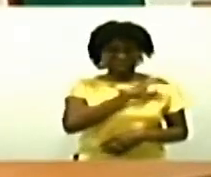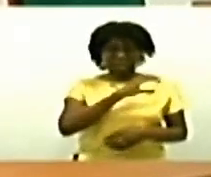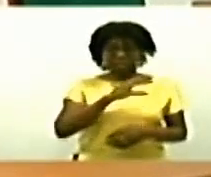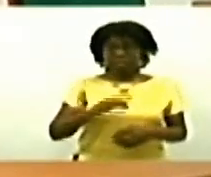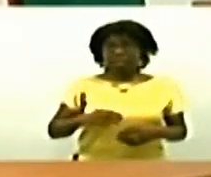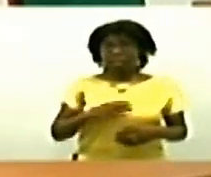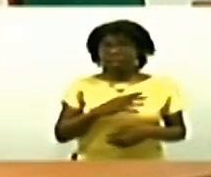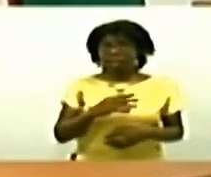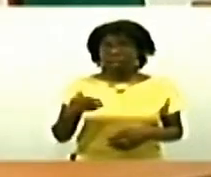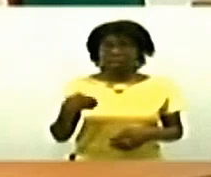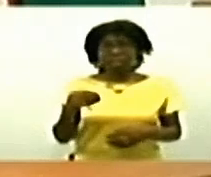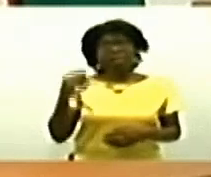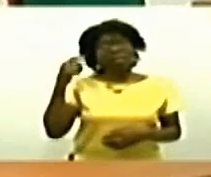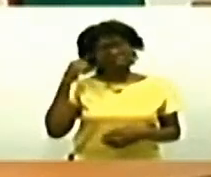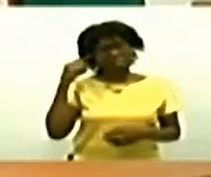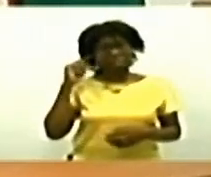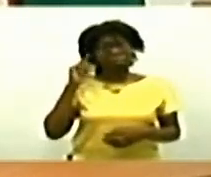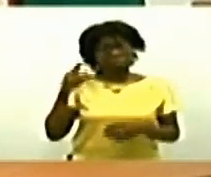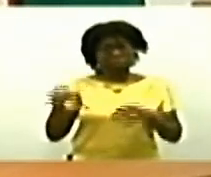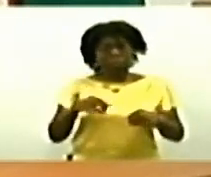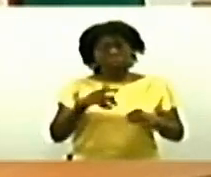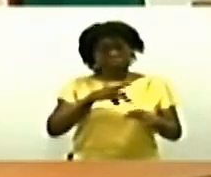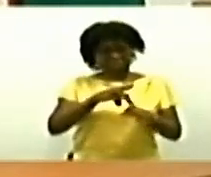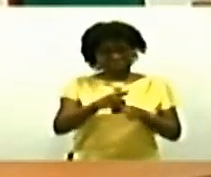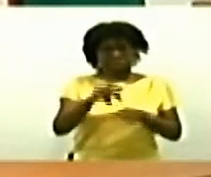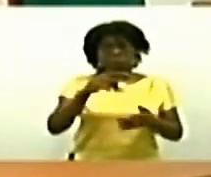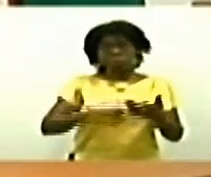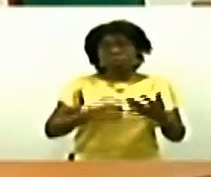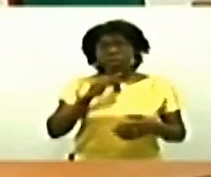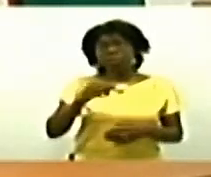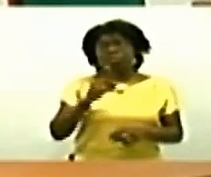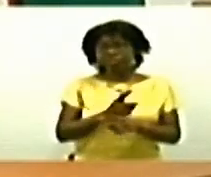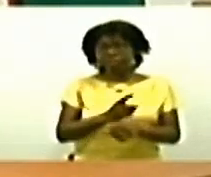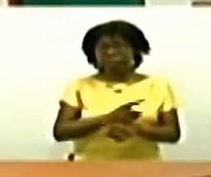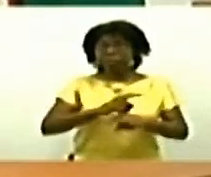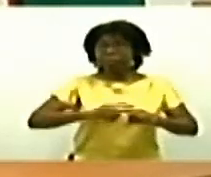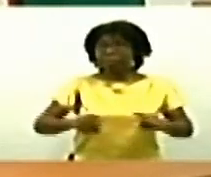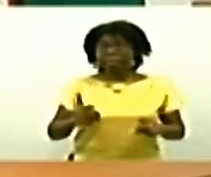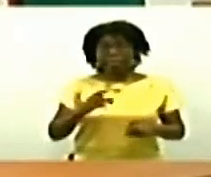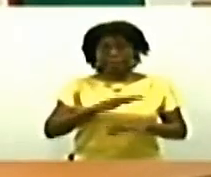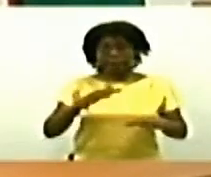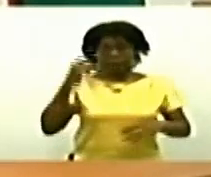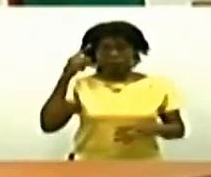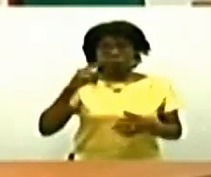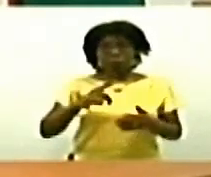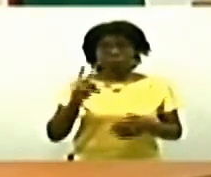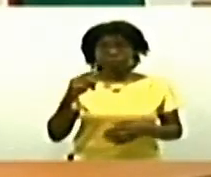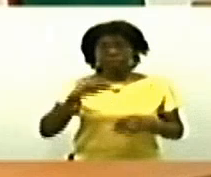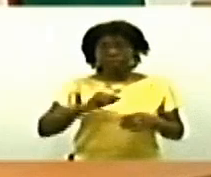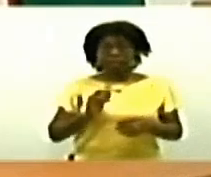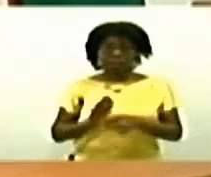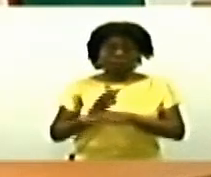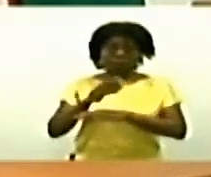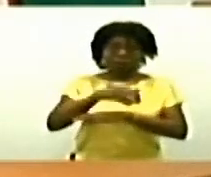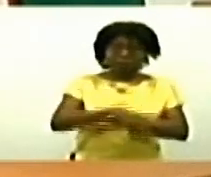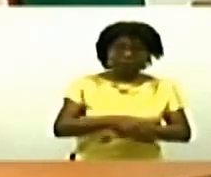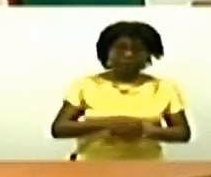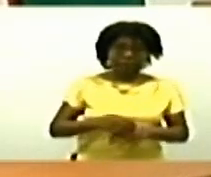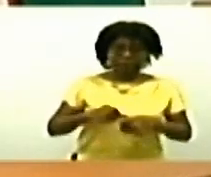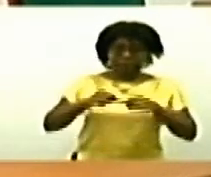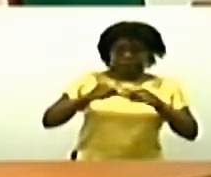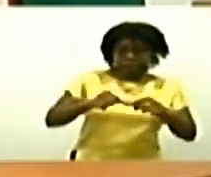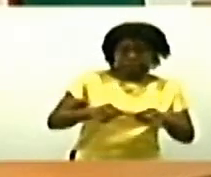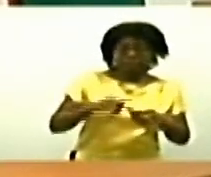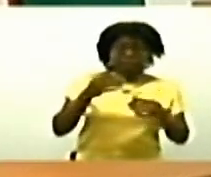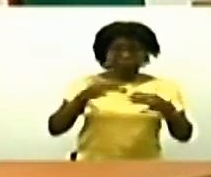I think he will do professionally what is right. But I don't think one can overemphasize the importance. The other thing is